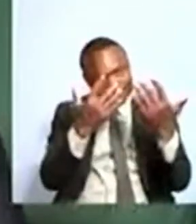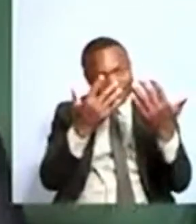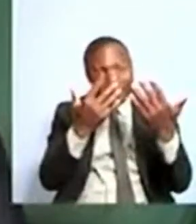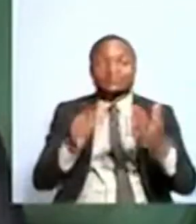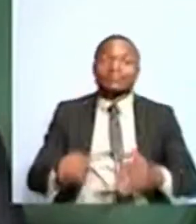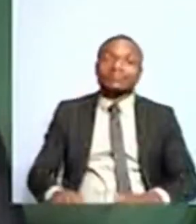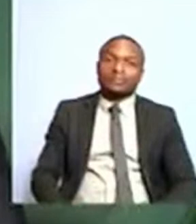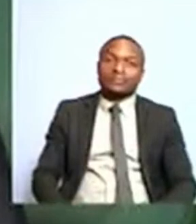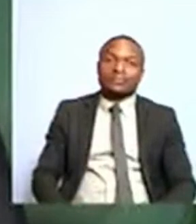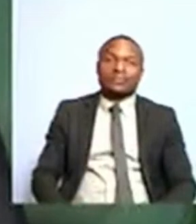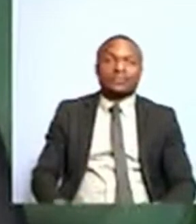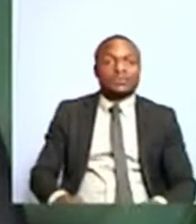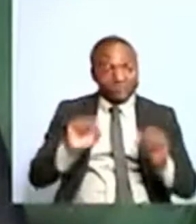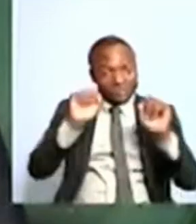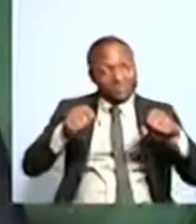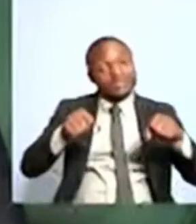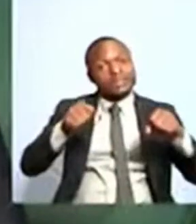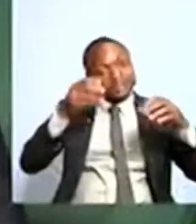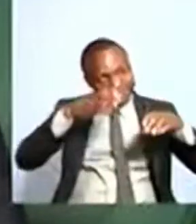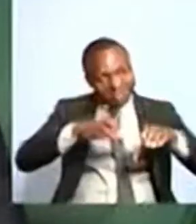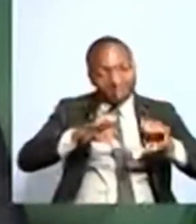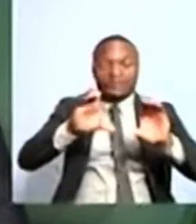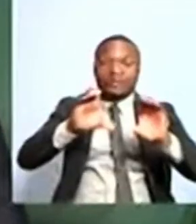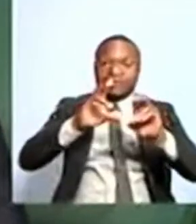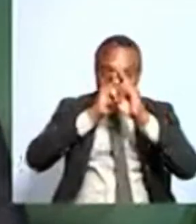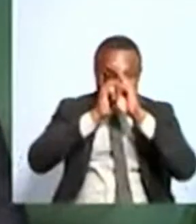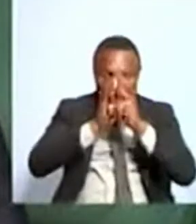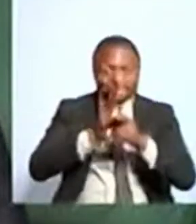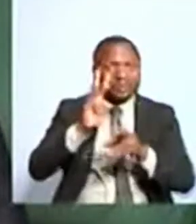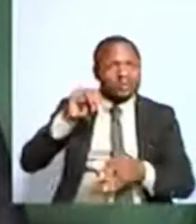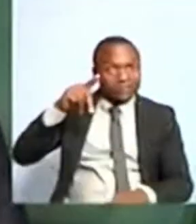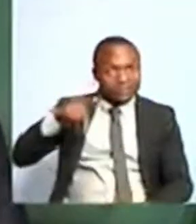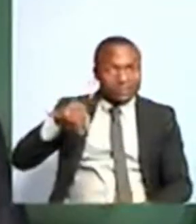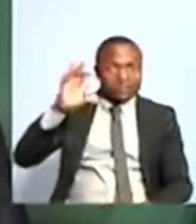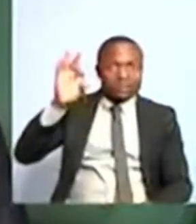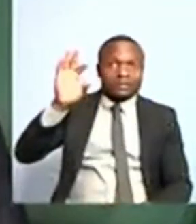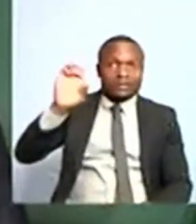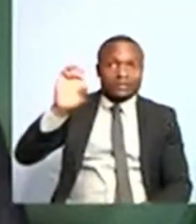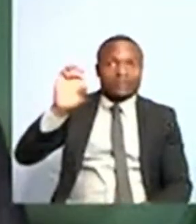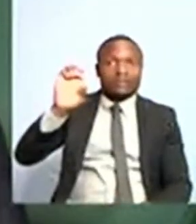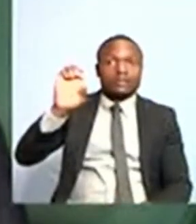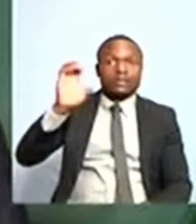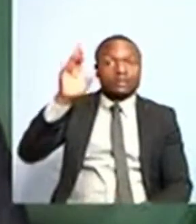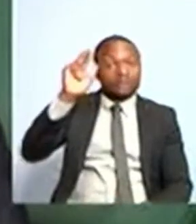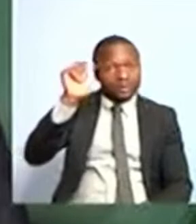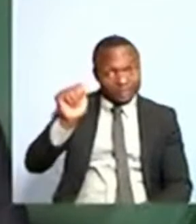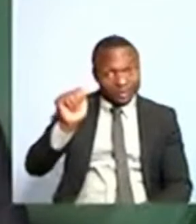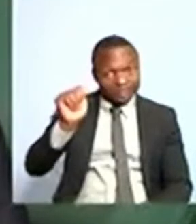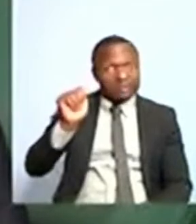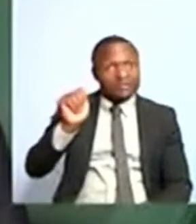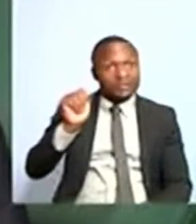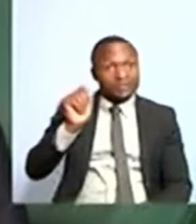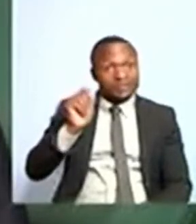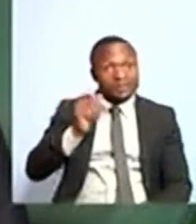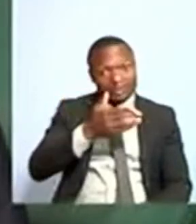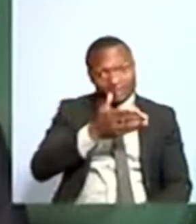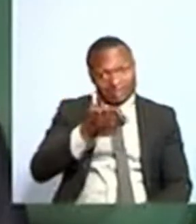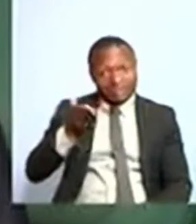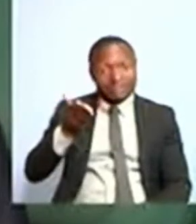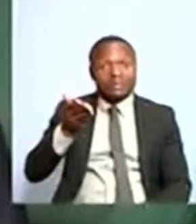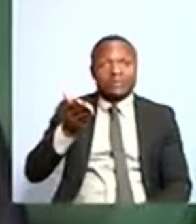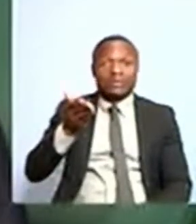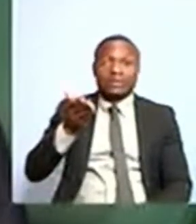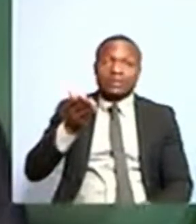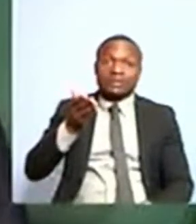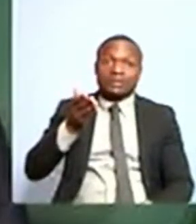the sake of progress, the honorable member for Feira, I think, direct your energy